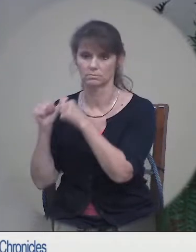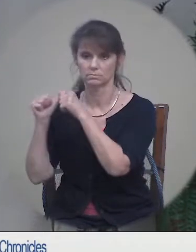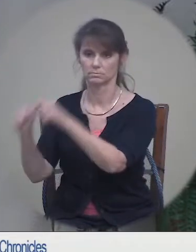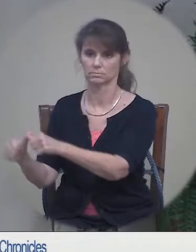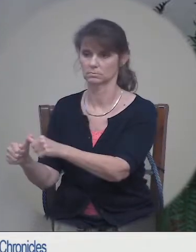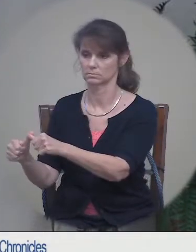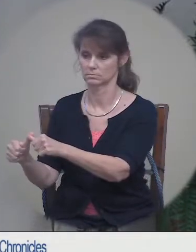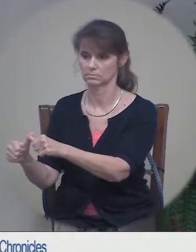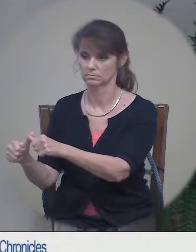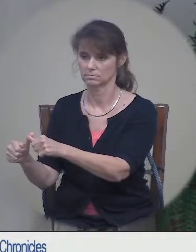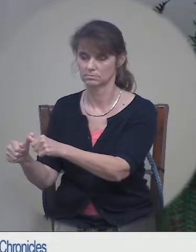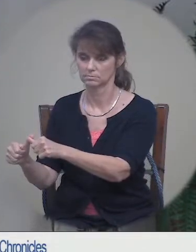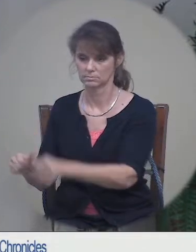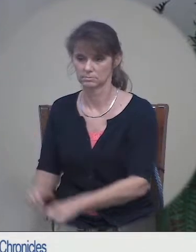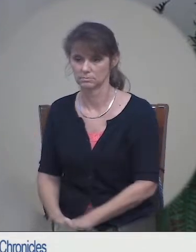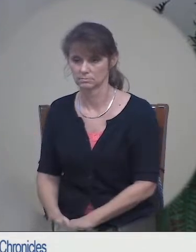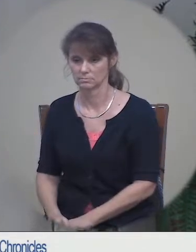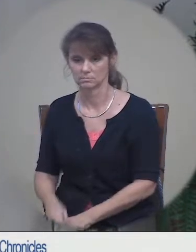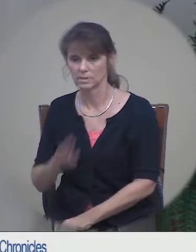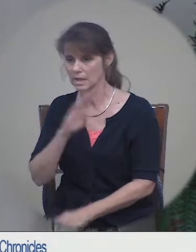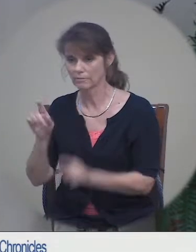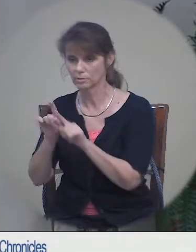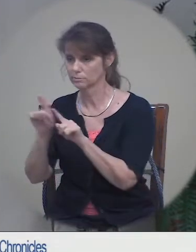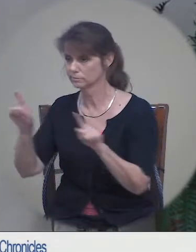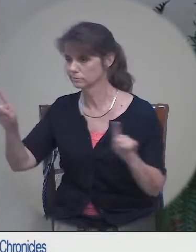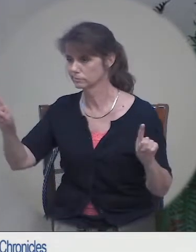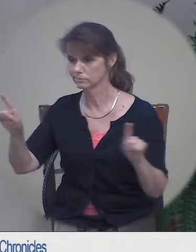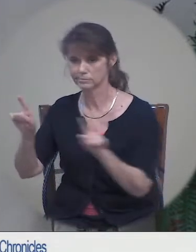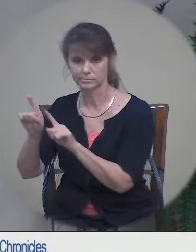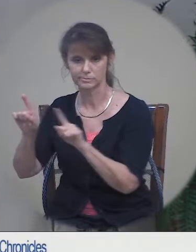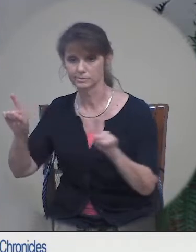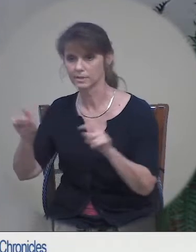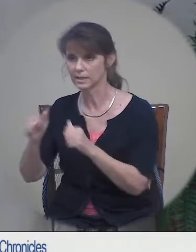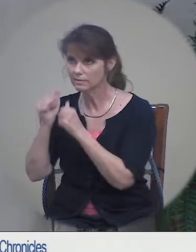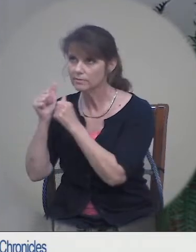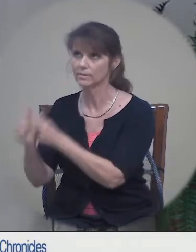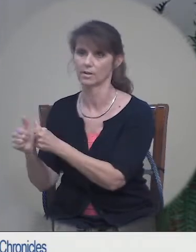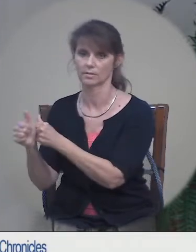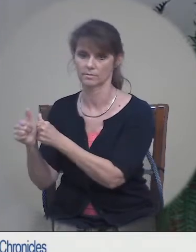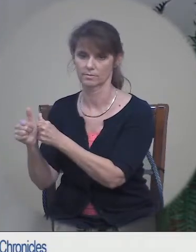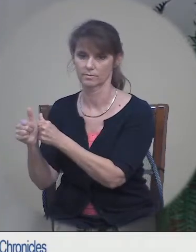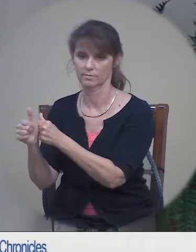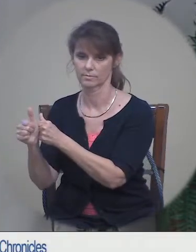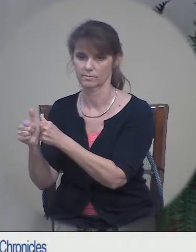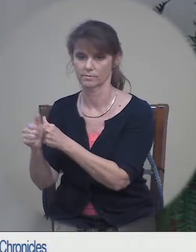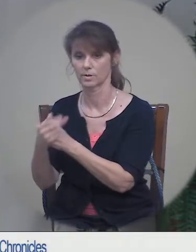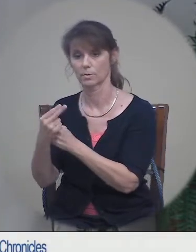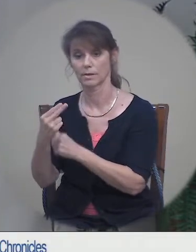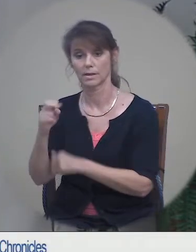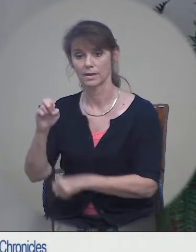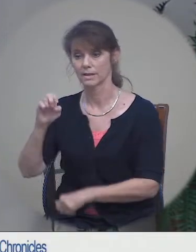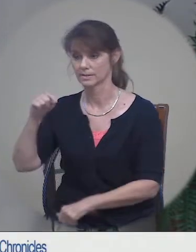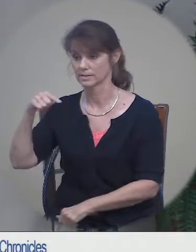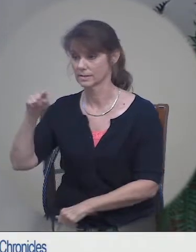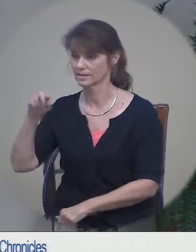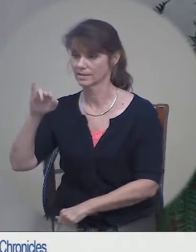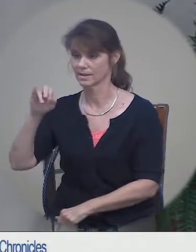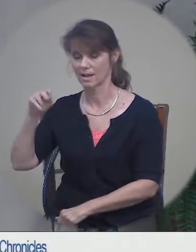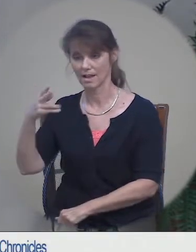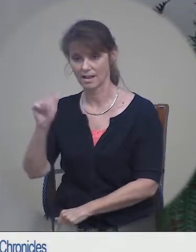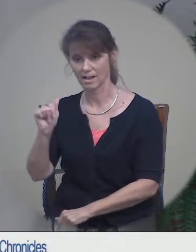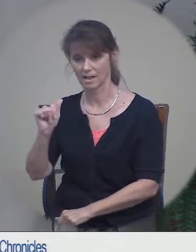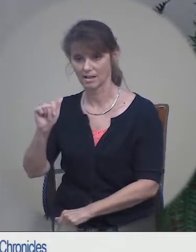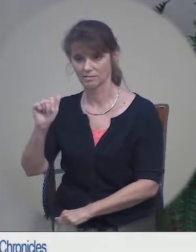He didn't alter his course. And so Hezekiah is held up as this figure.